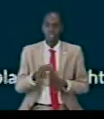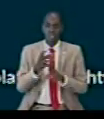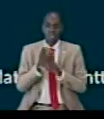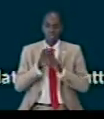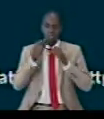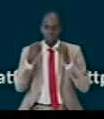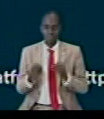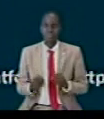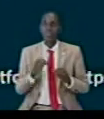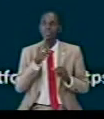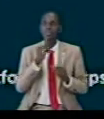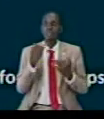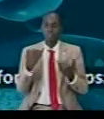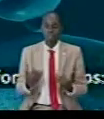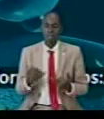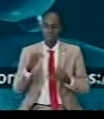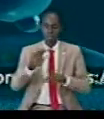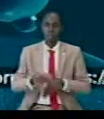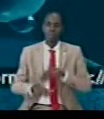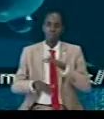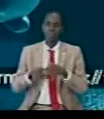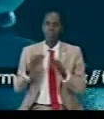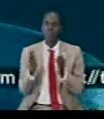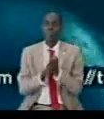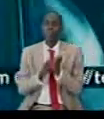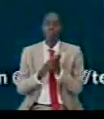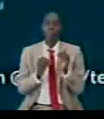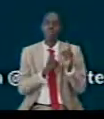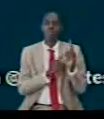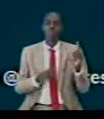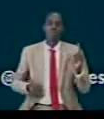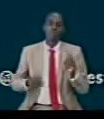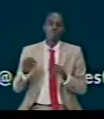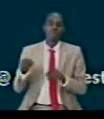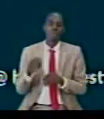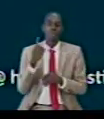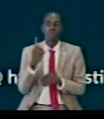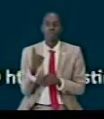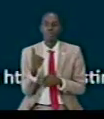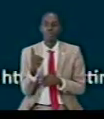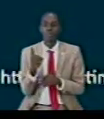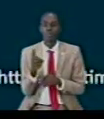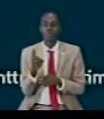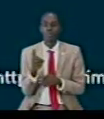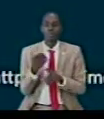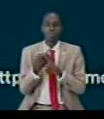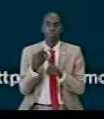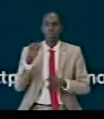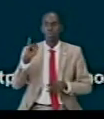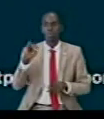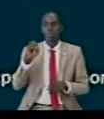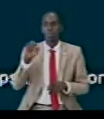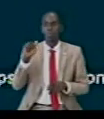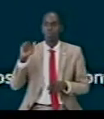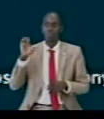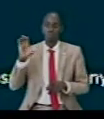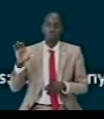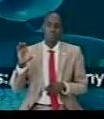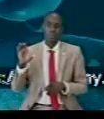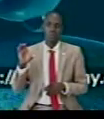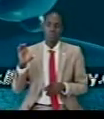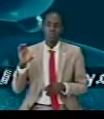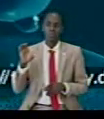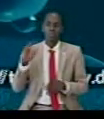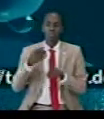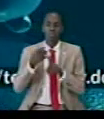now I can walk. Also, we have these from Isaac Abraham from YouTube, who